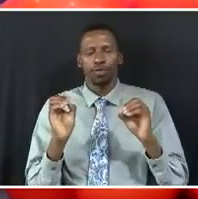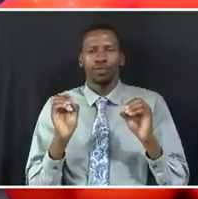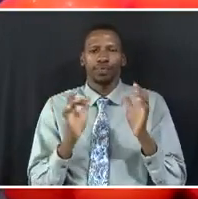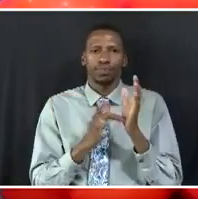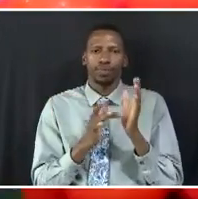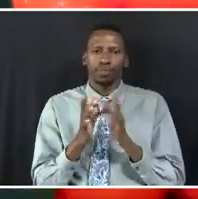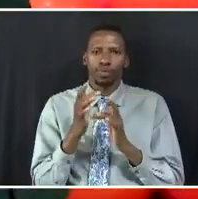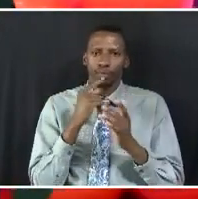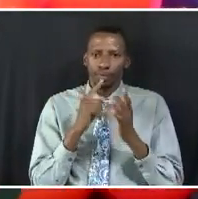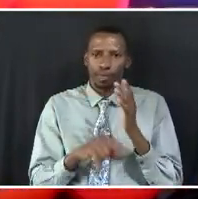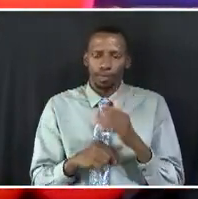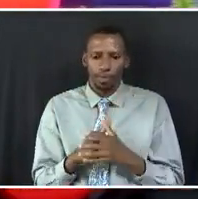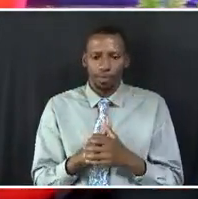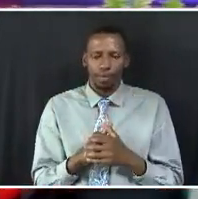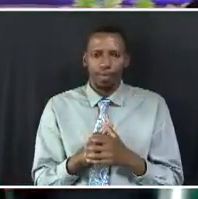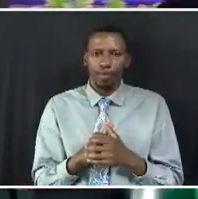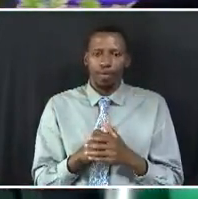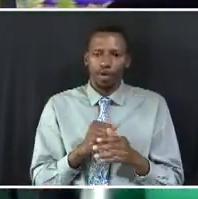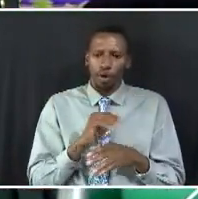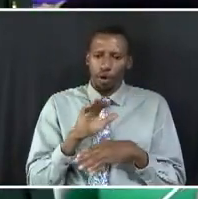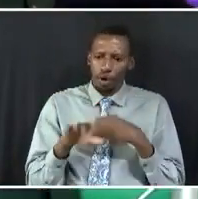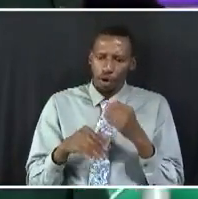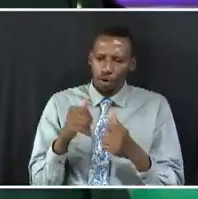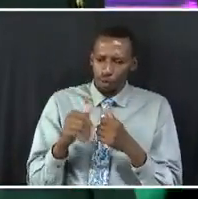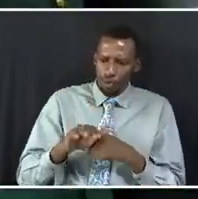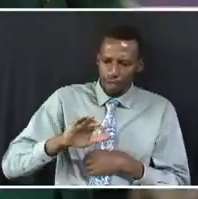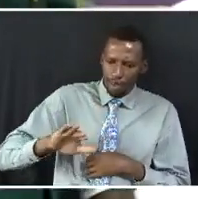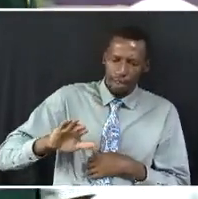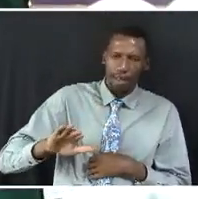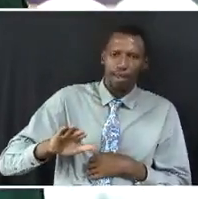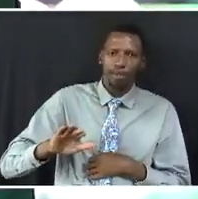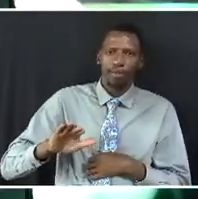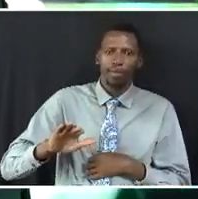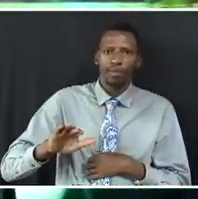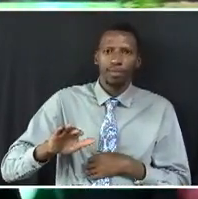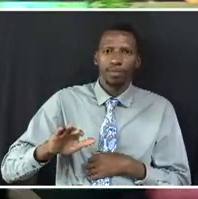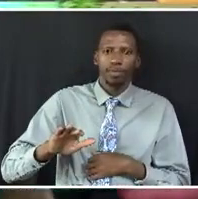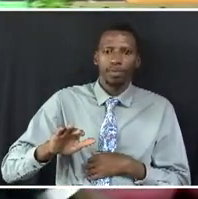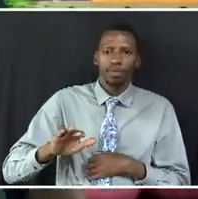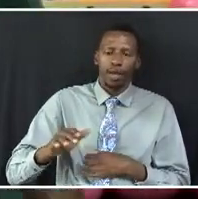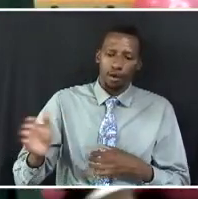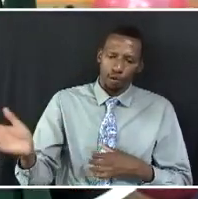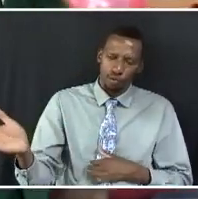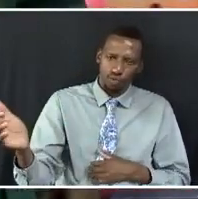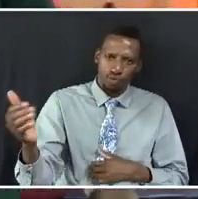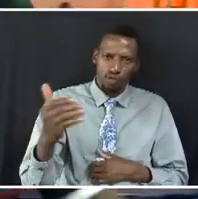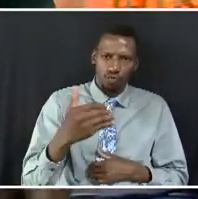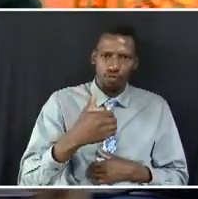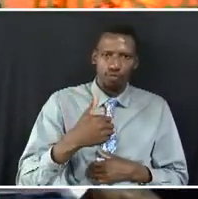said, can you collect everything that has remained? And how many baskets